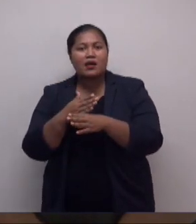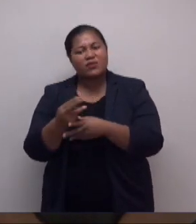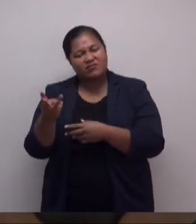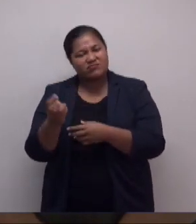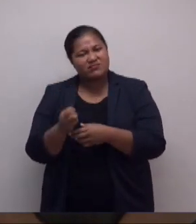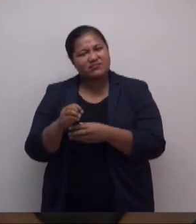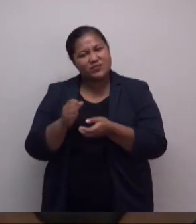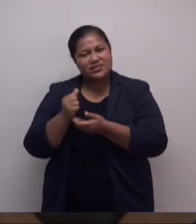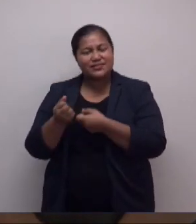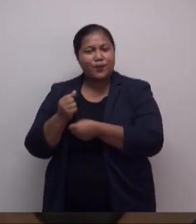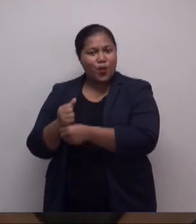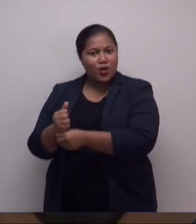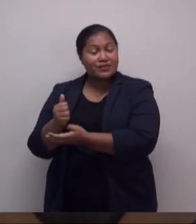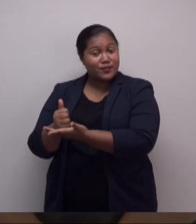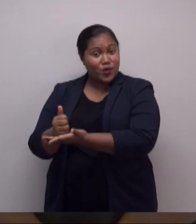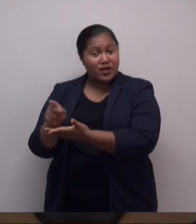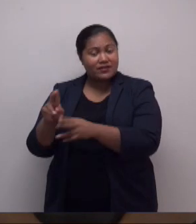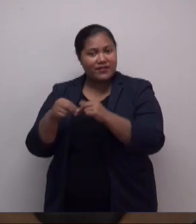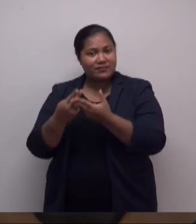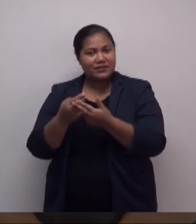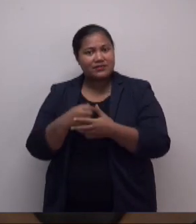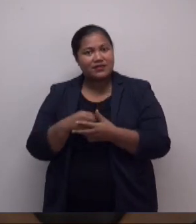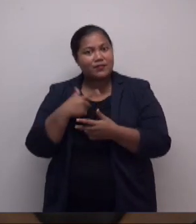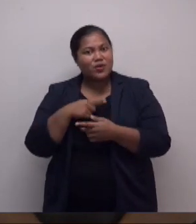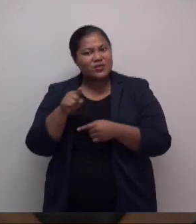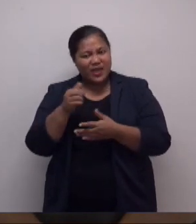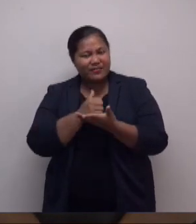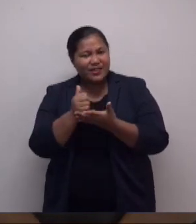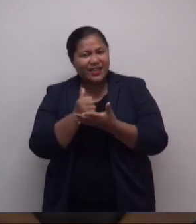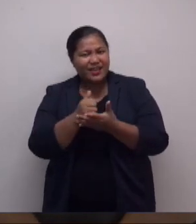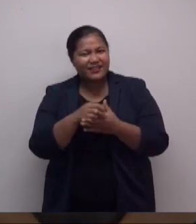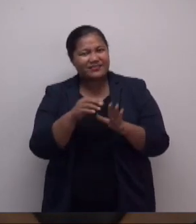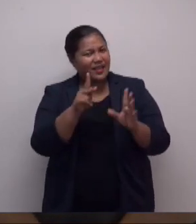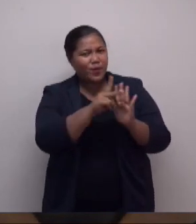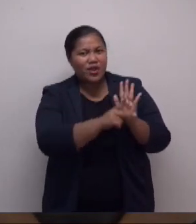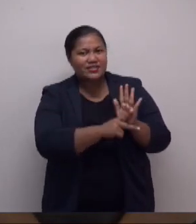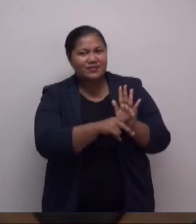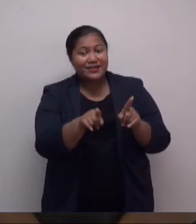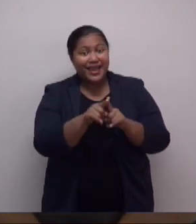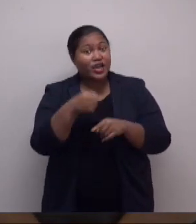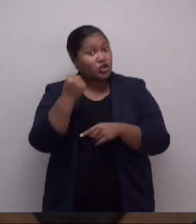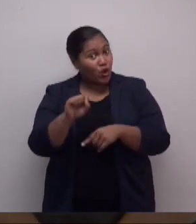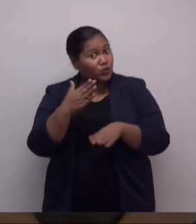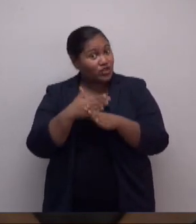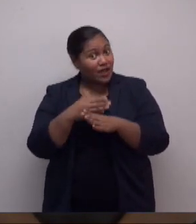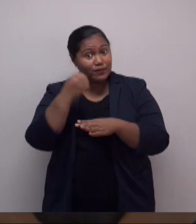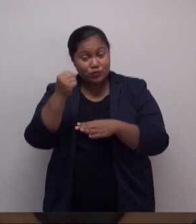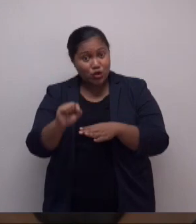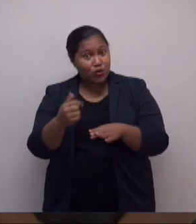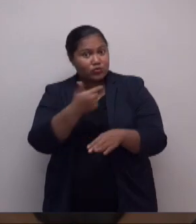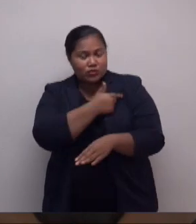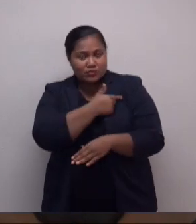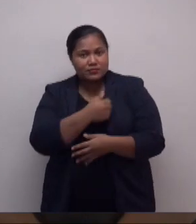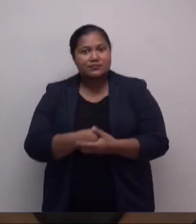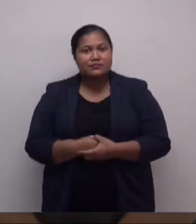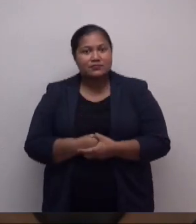living, because we acted decisively through policies like no jab, no job. We can restore many